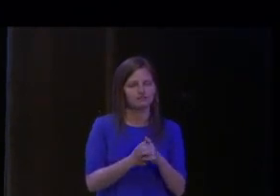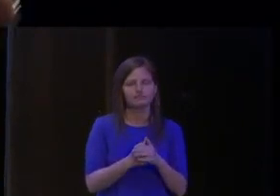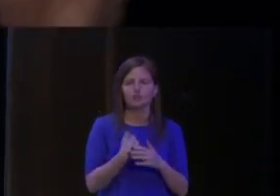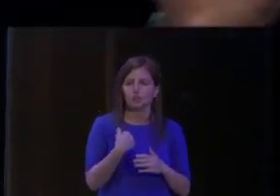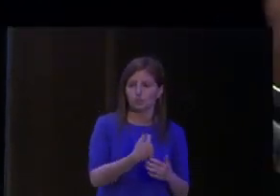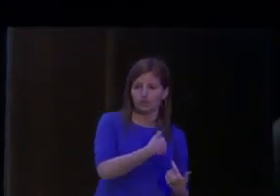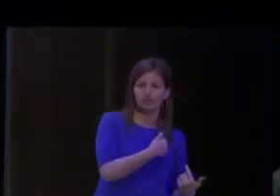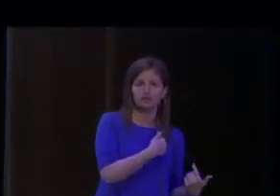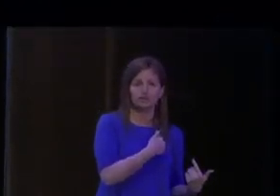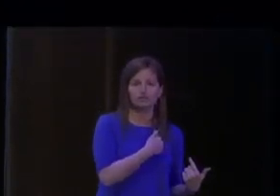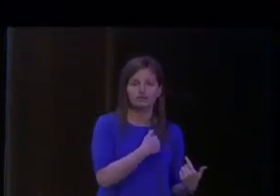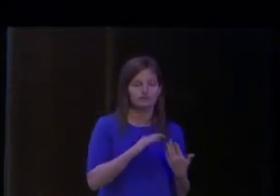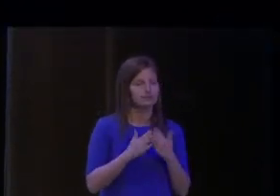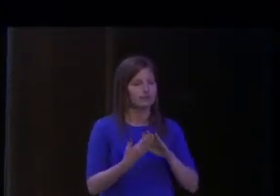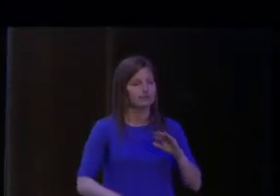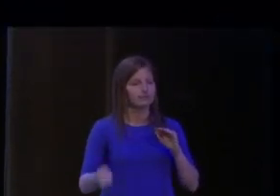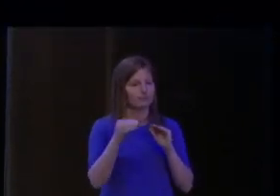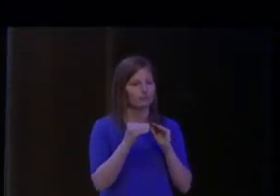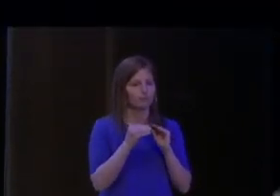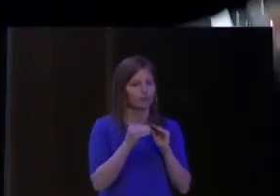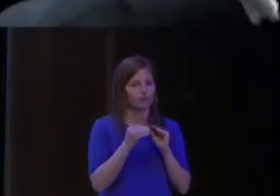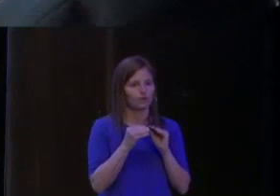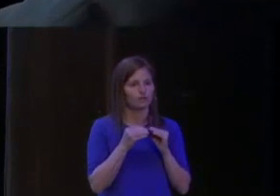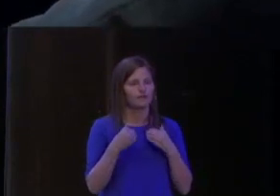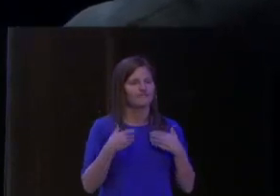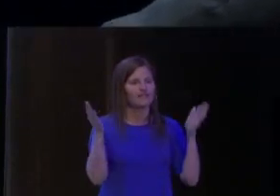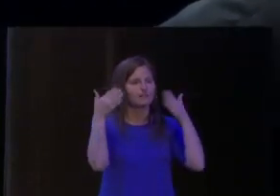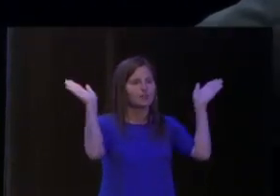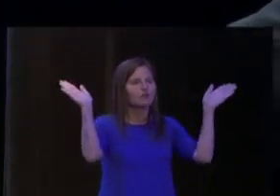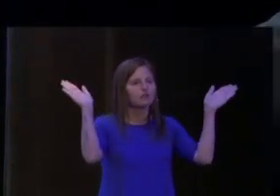And we are becoming more available